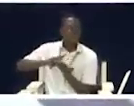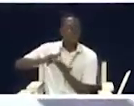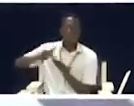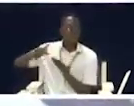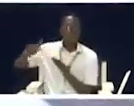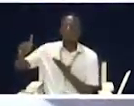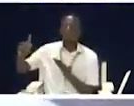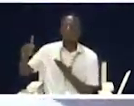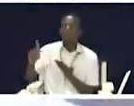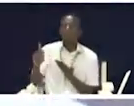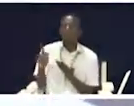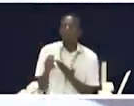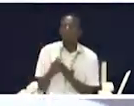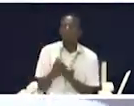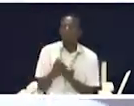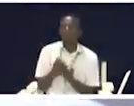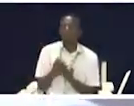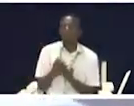Gashina,